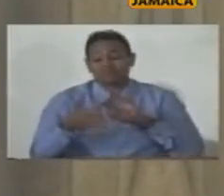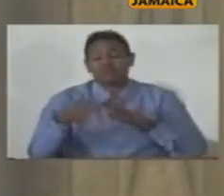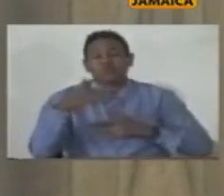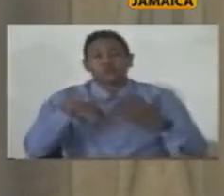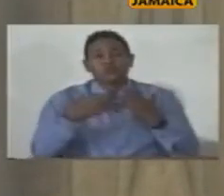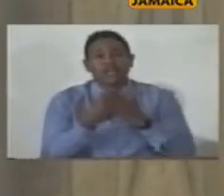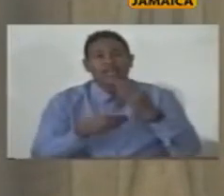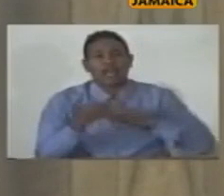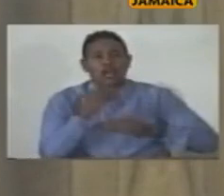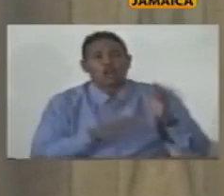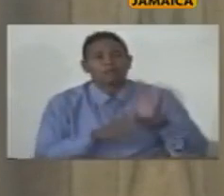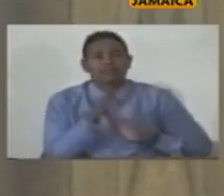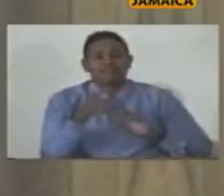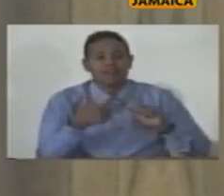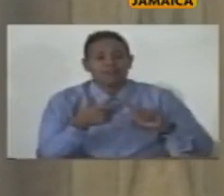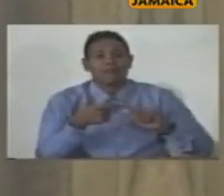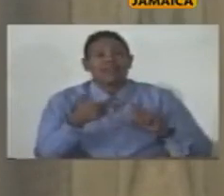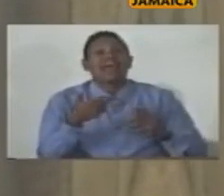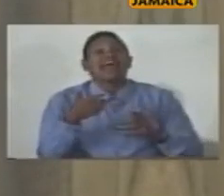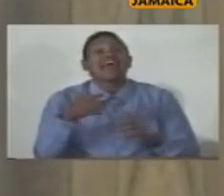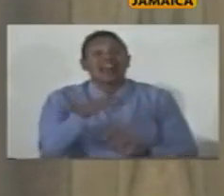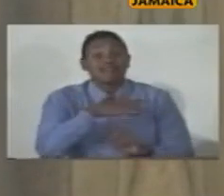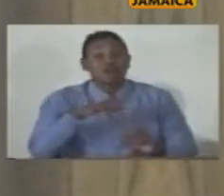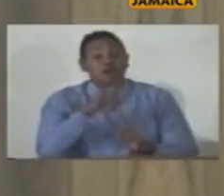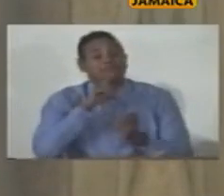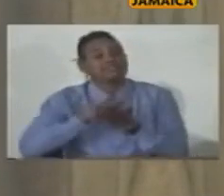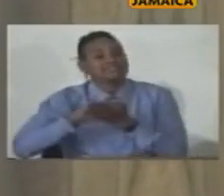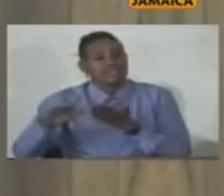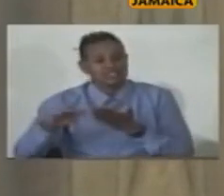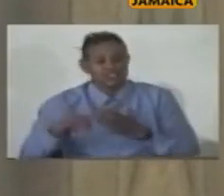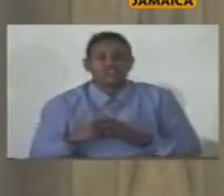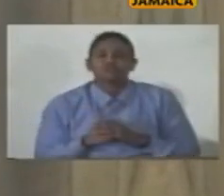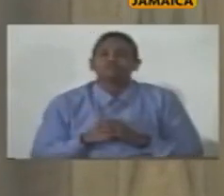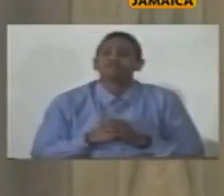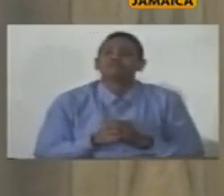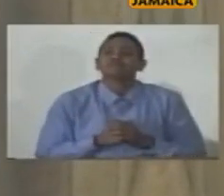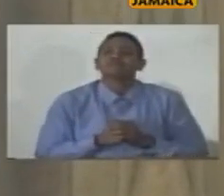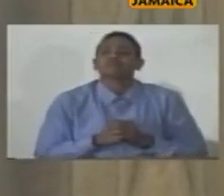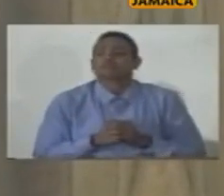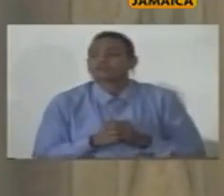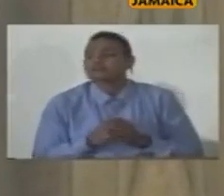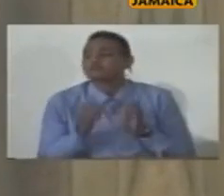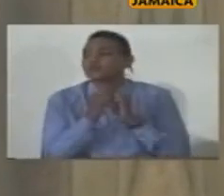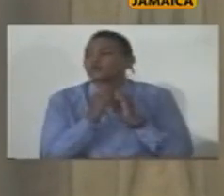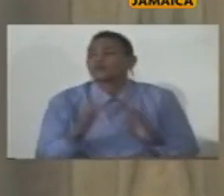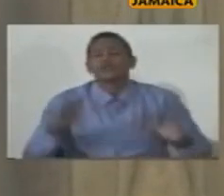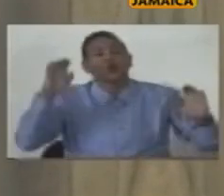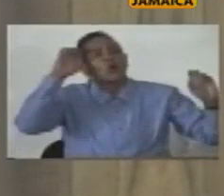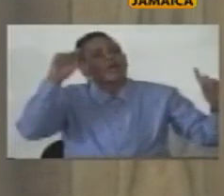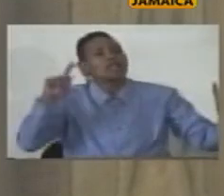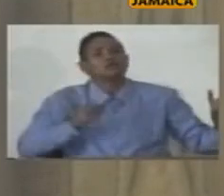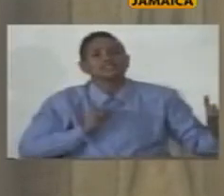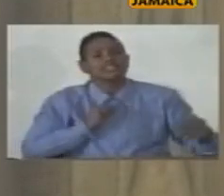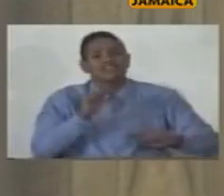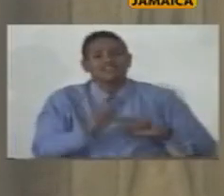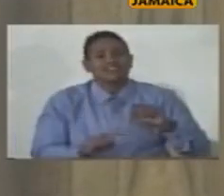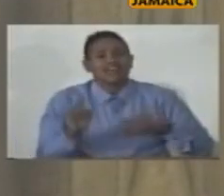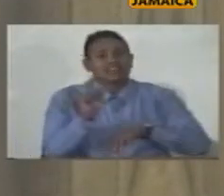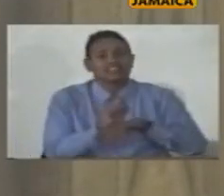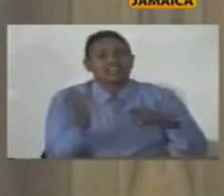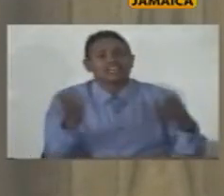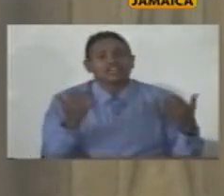development, environment and sanitation. Mr. Speaker, without education, I would not be standing here